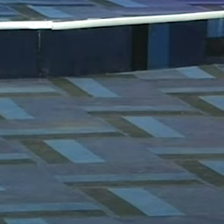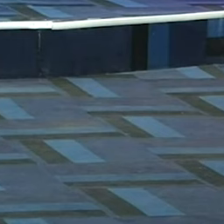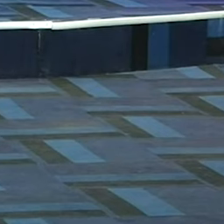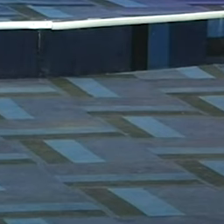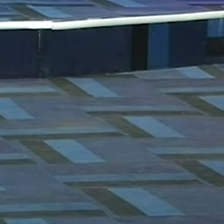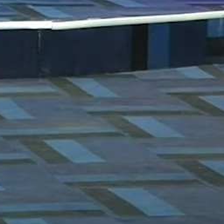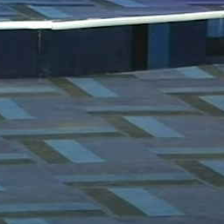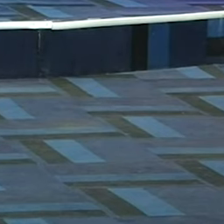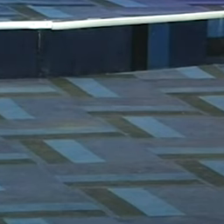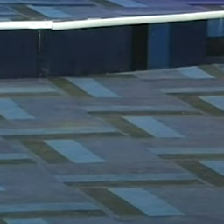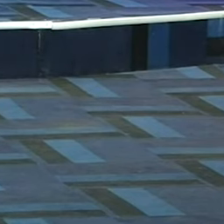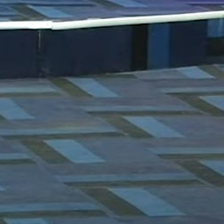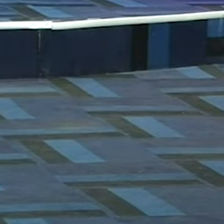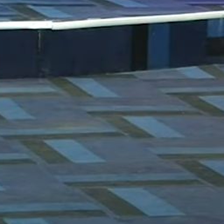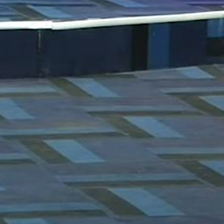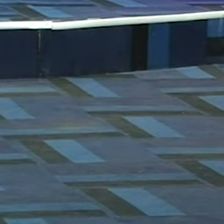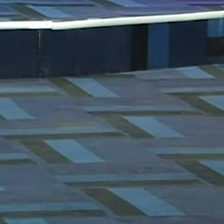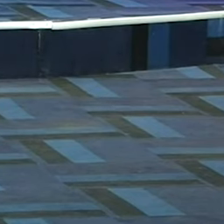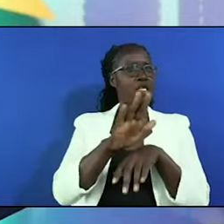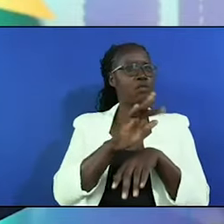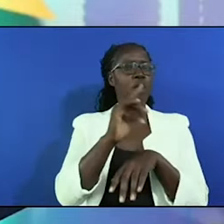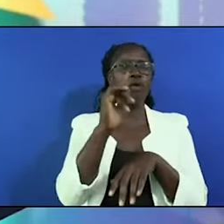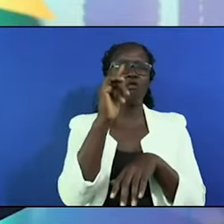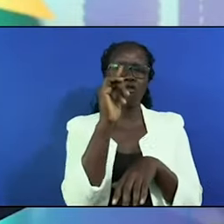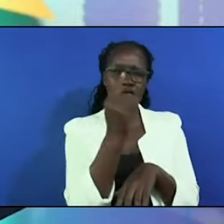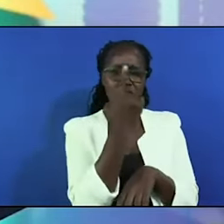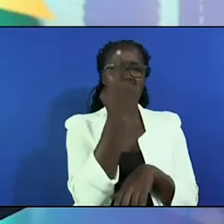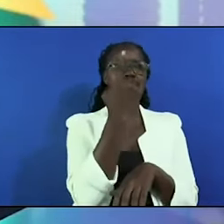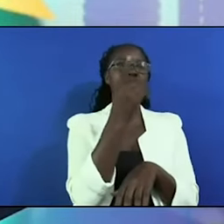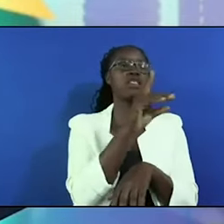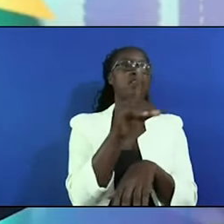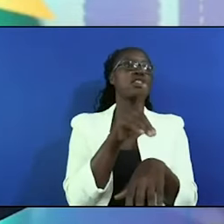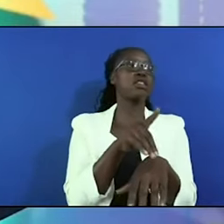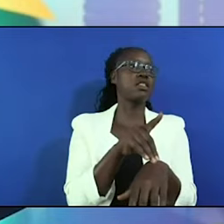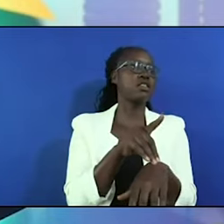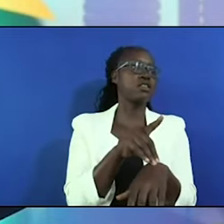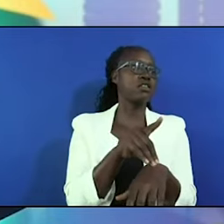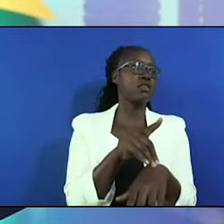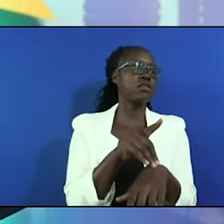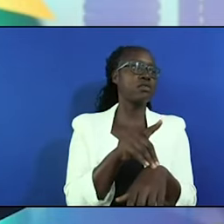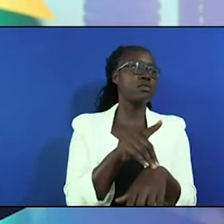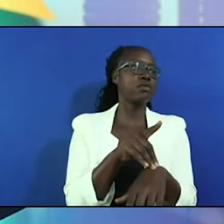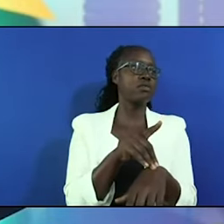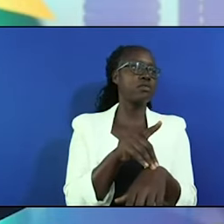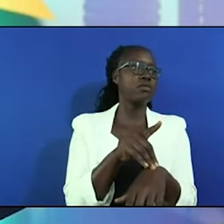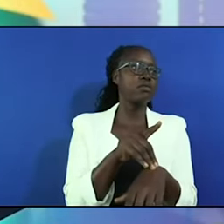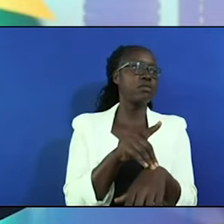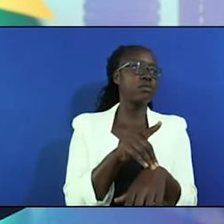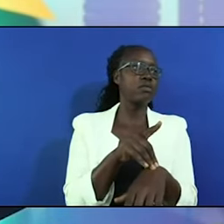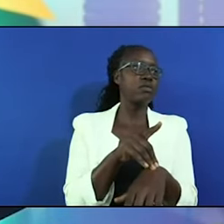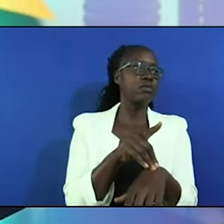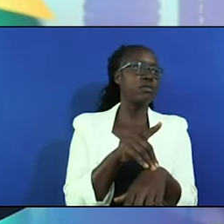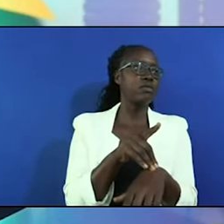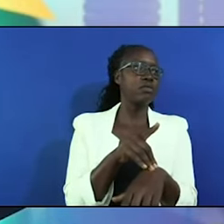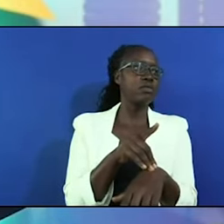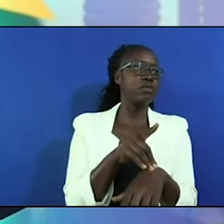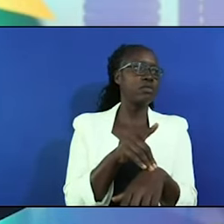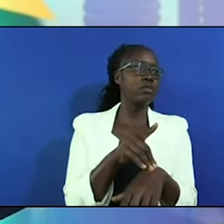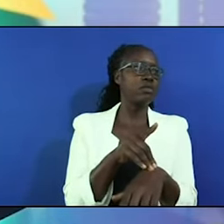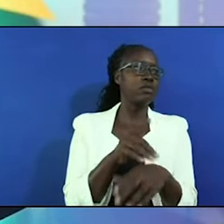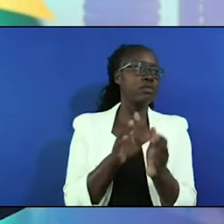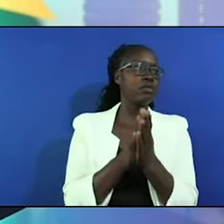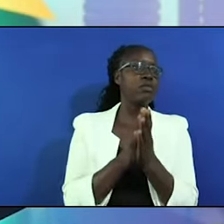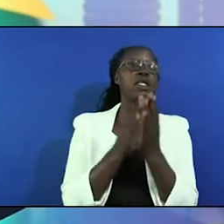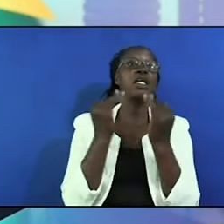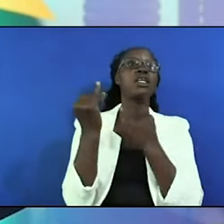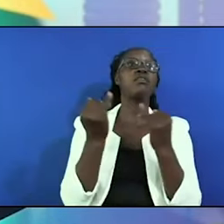preacher, having been sent to one of my first districts, my first places of assignment, I